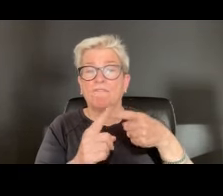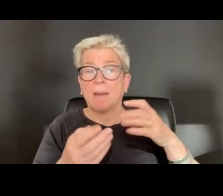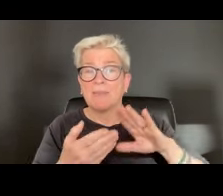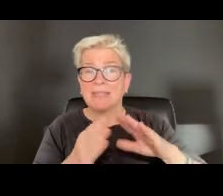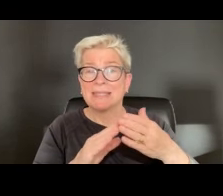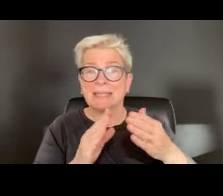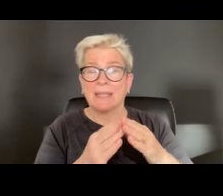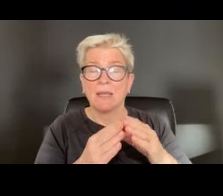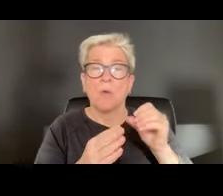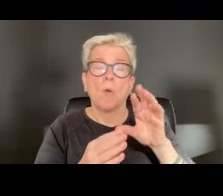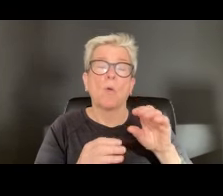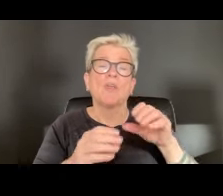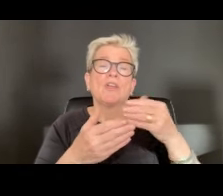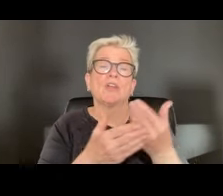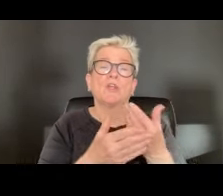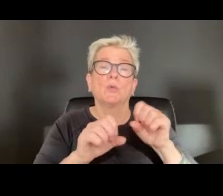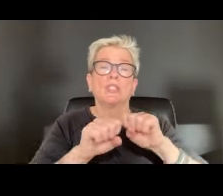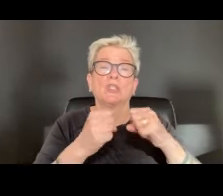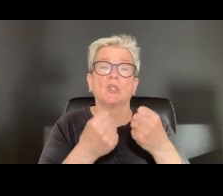social housing authority.